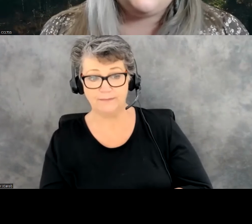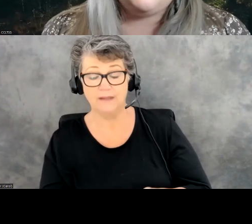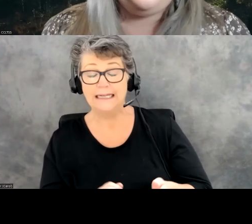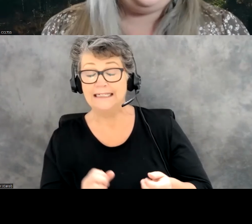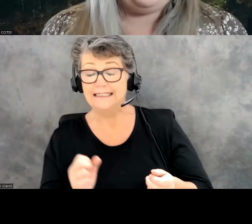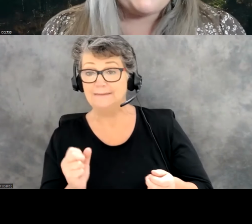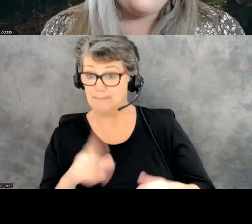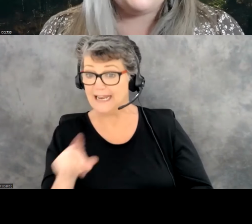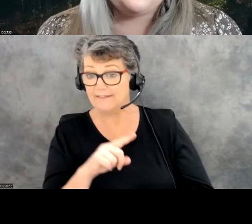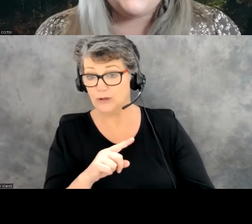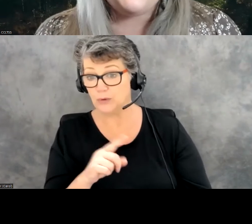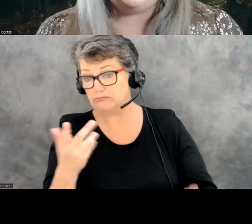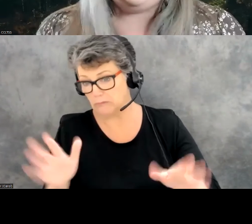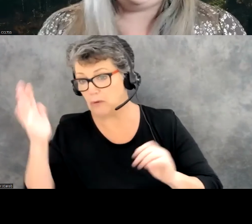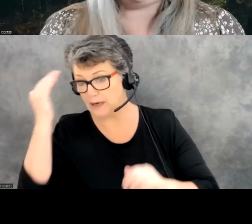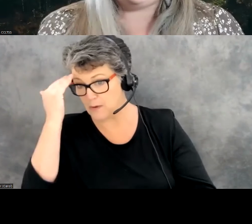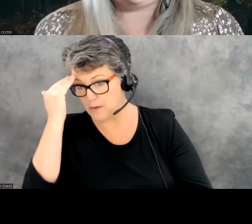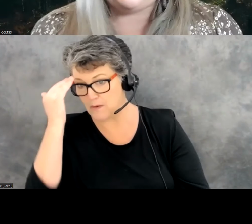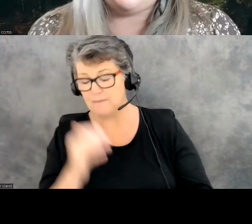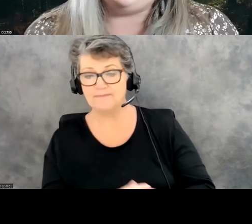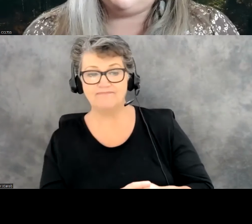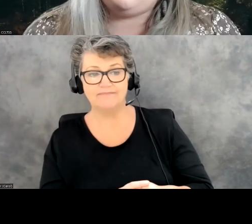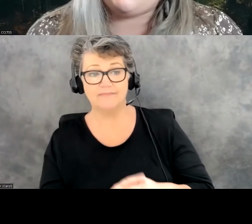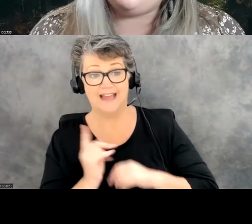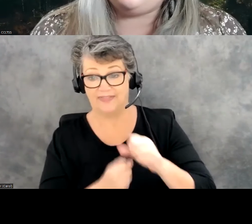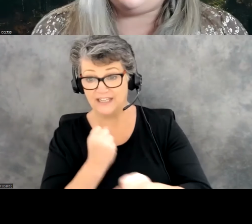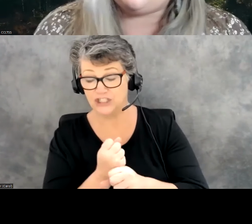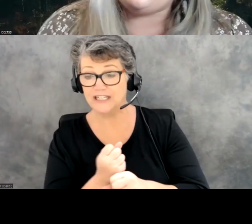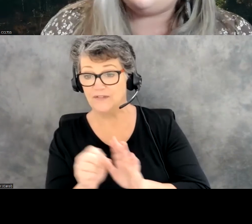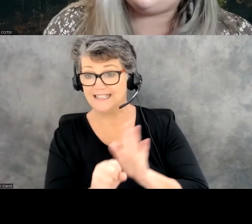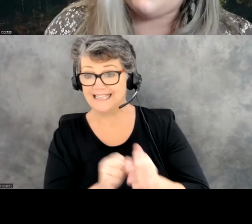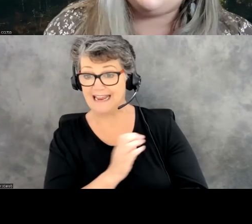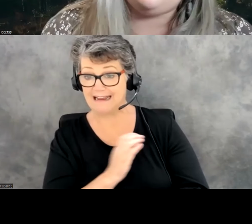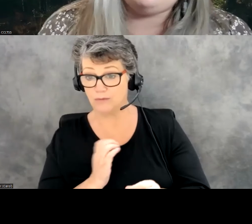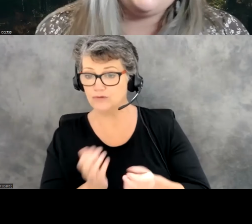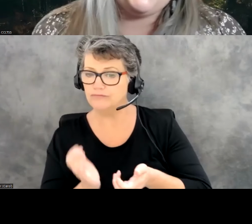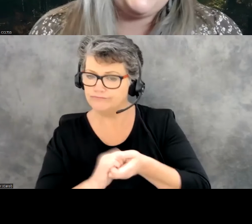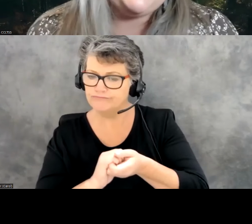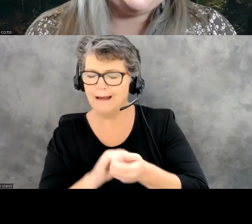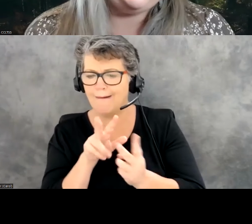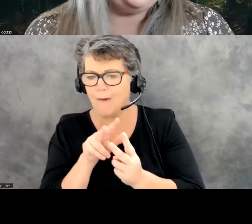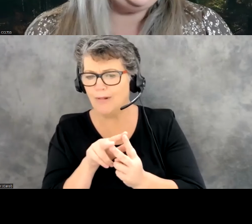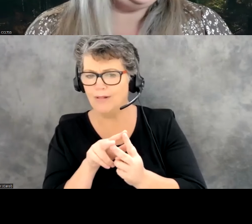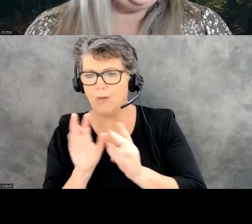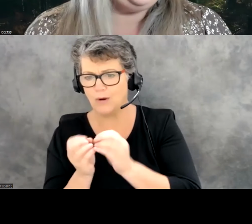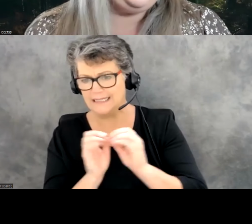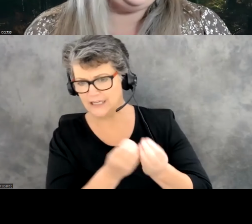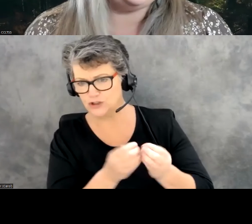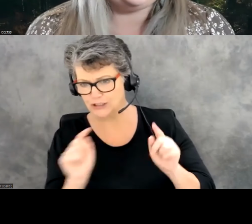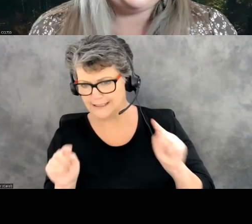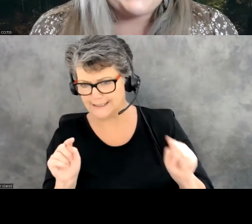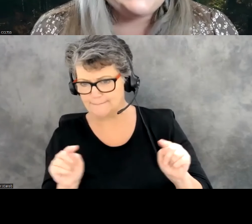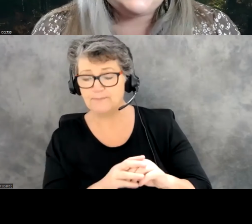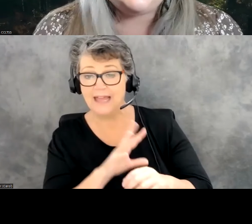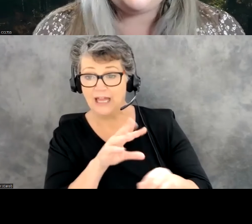of you may already know, this year the State Council partnered with a couple of collaborative member organizations,